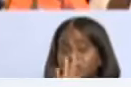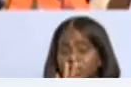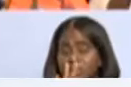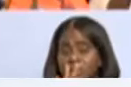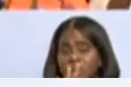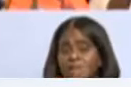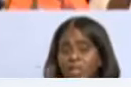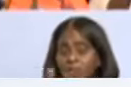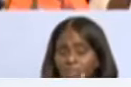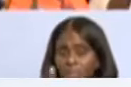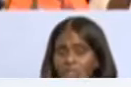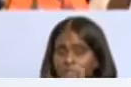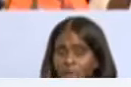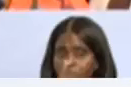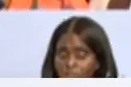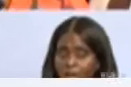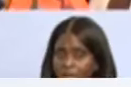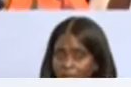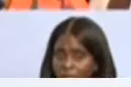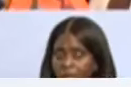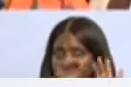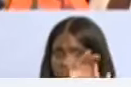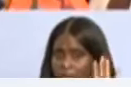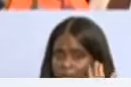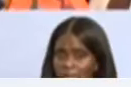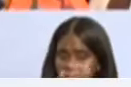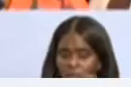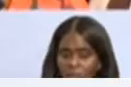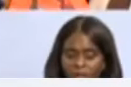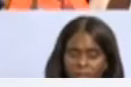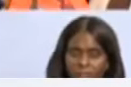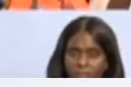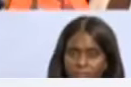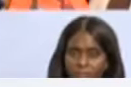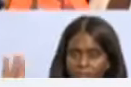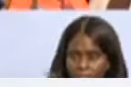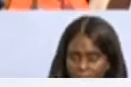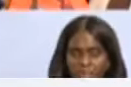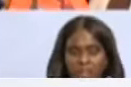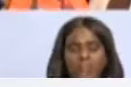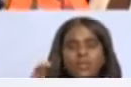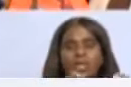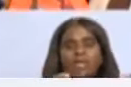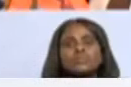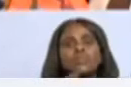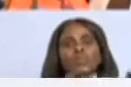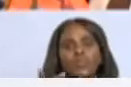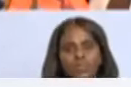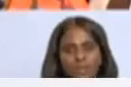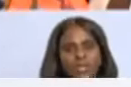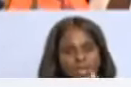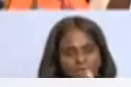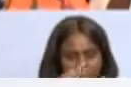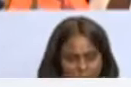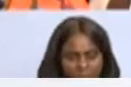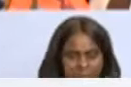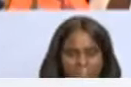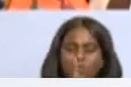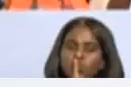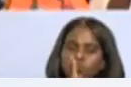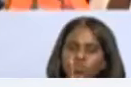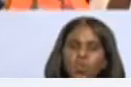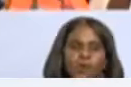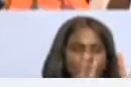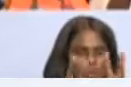to amend the Constitution, to take your members of Parliament back to the Council Chamber. so that they can be truly be monitoring